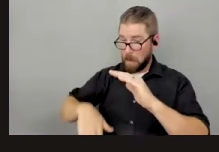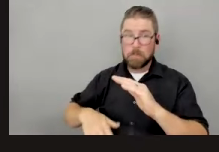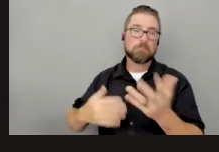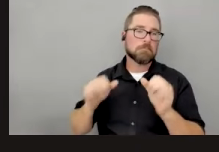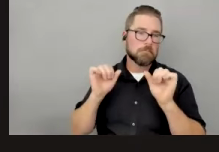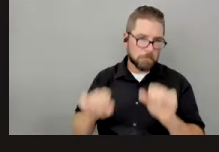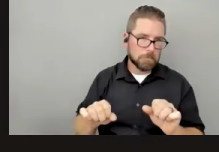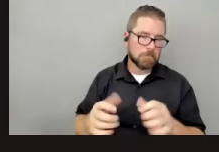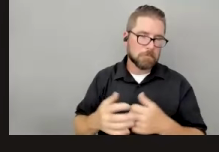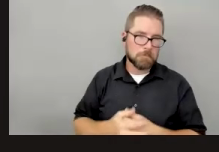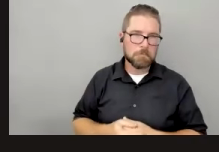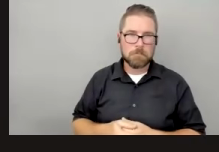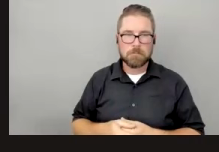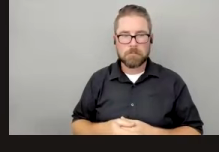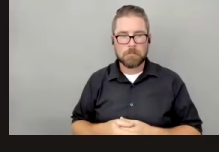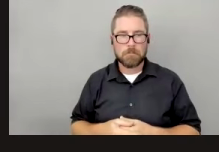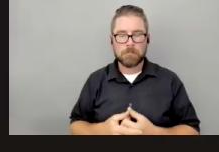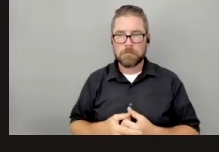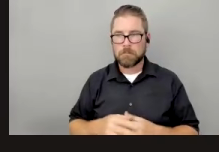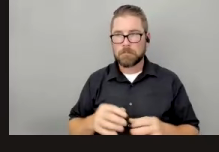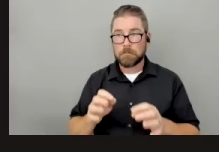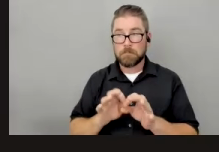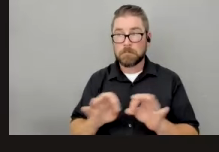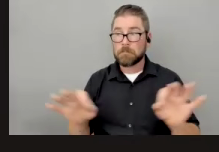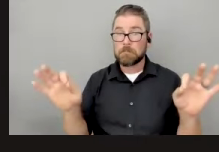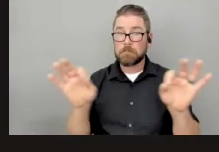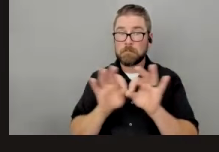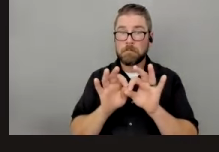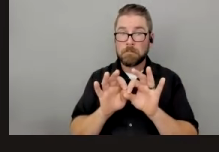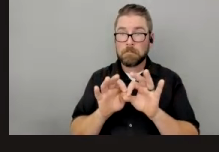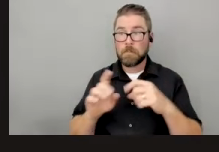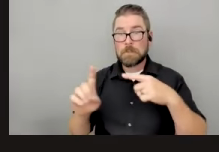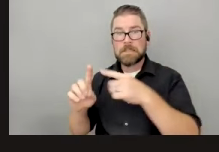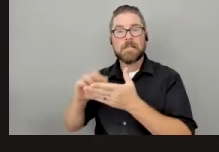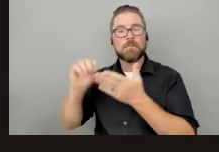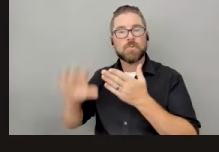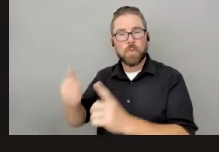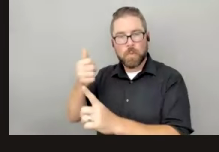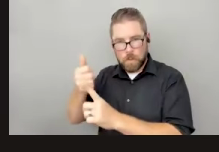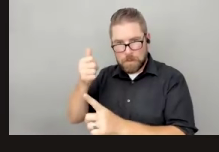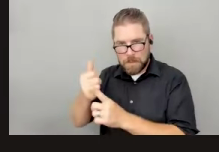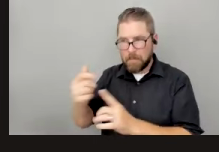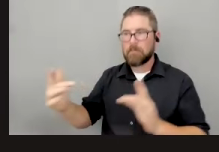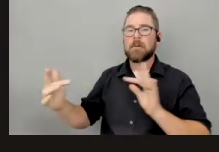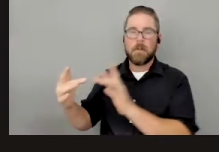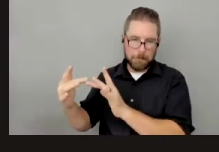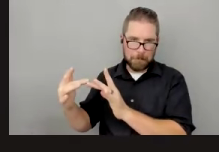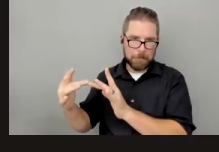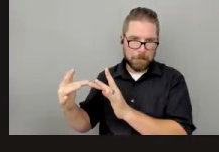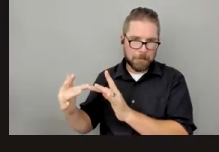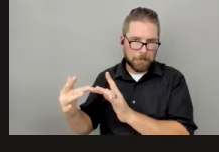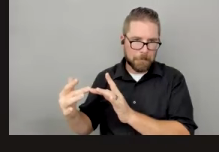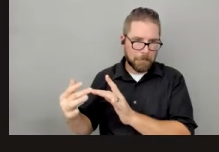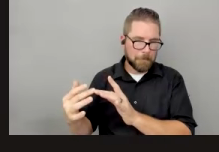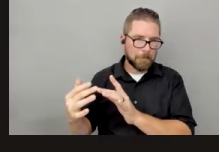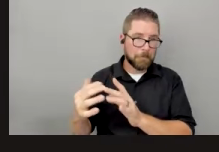But it's important that someone get in contact with the student. There is no, within